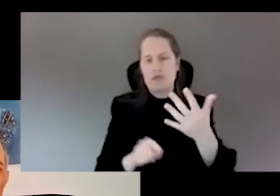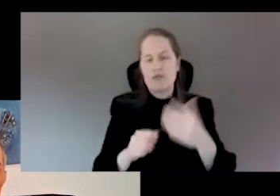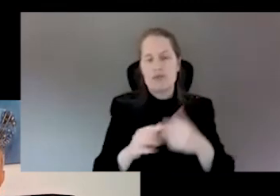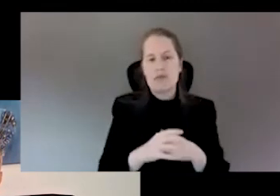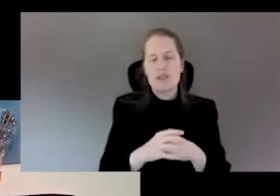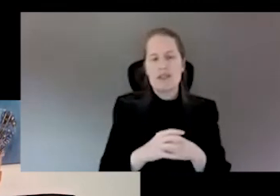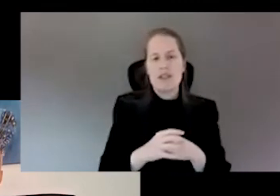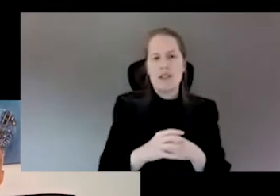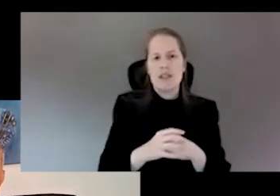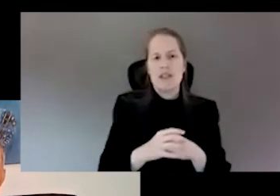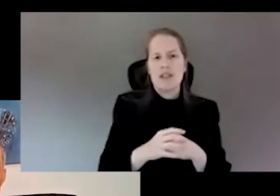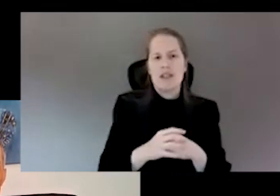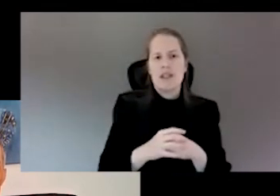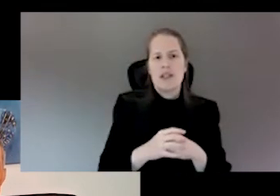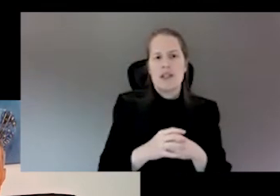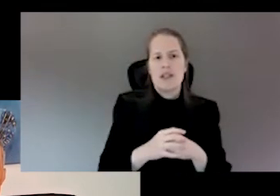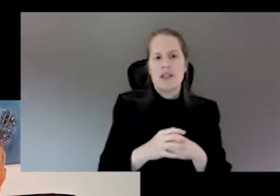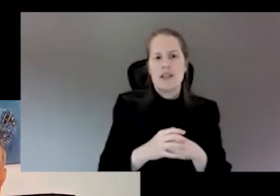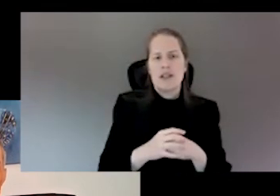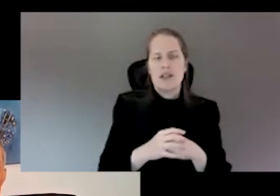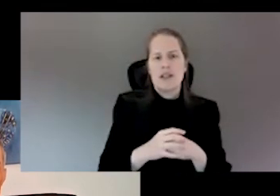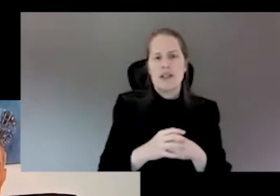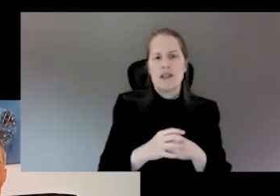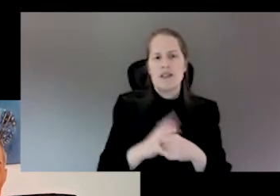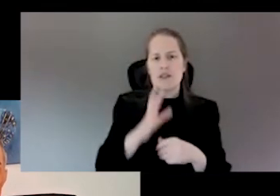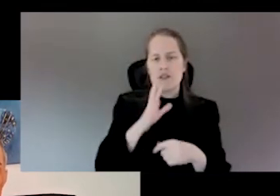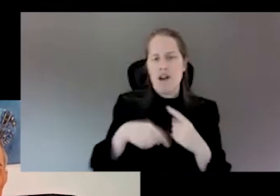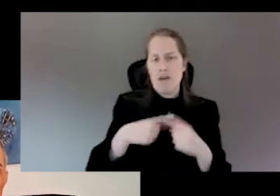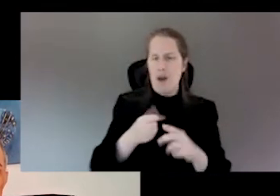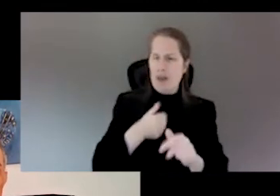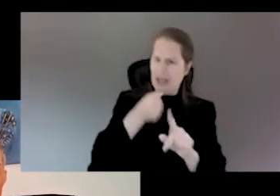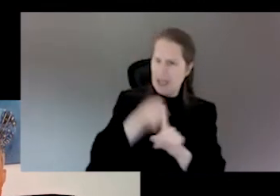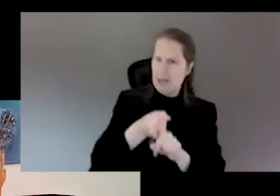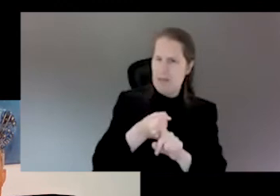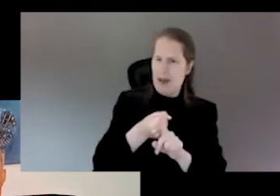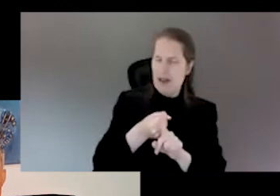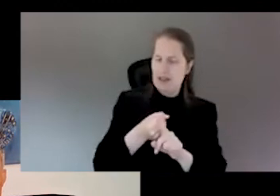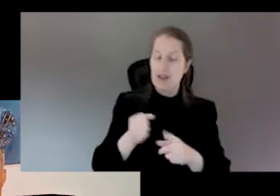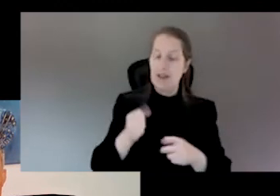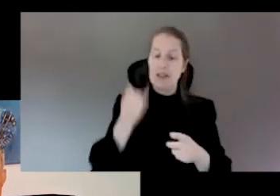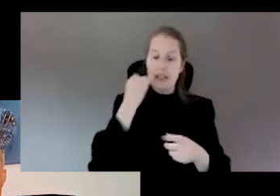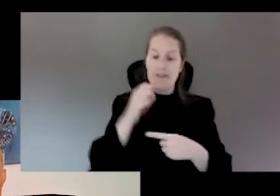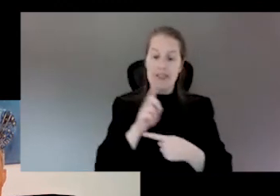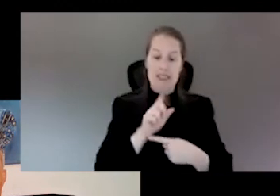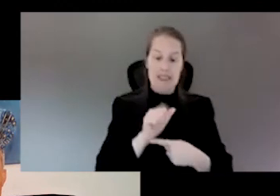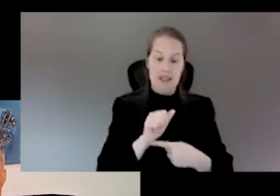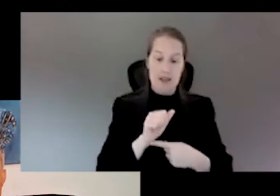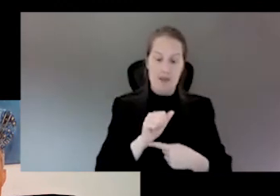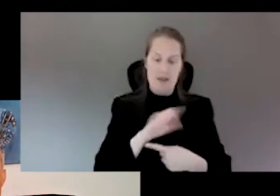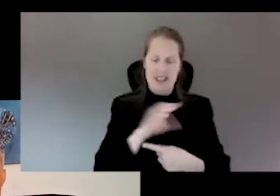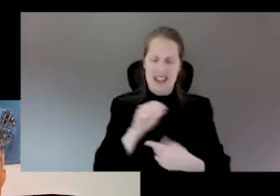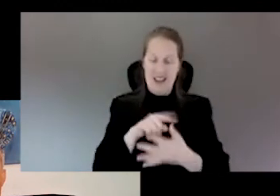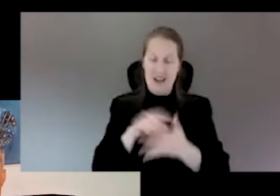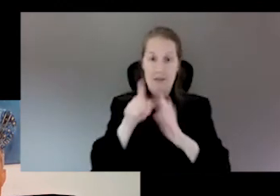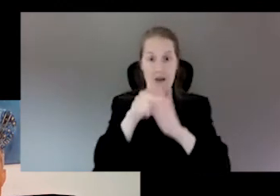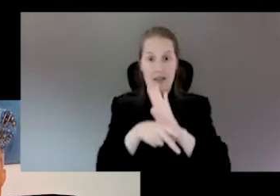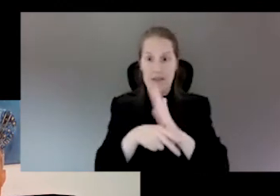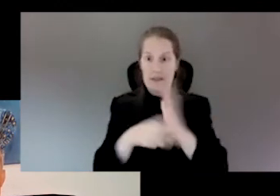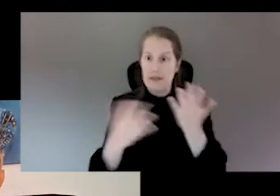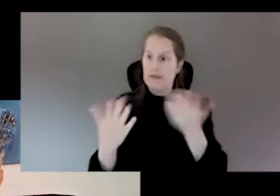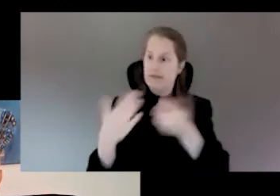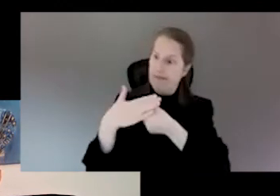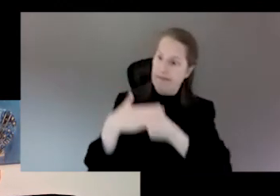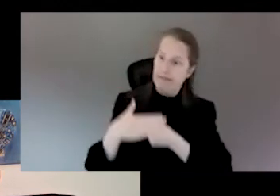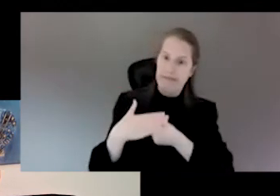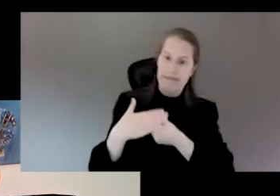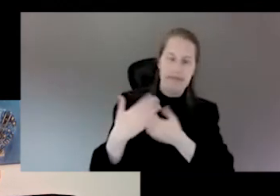about the impacts of being disabled and dealing with these policies that these organizations were